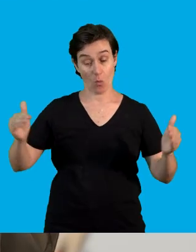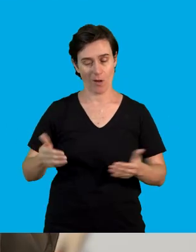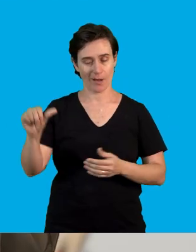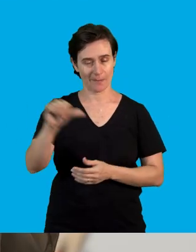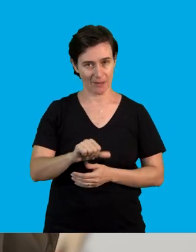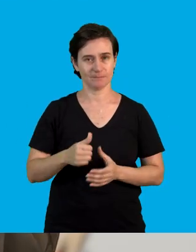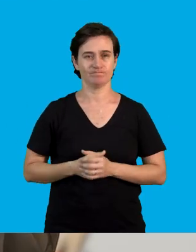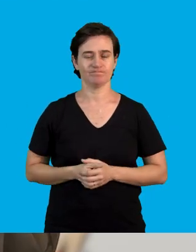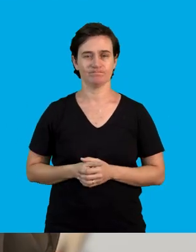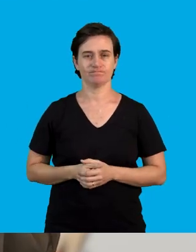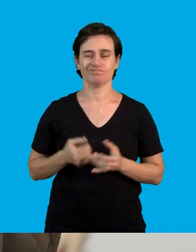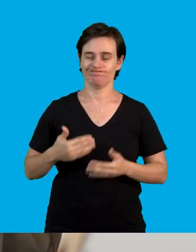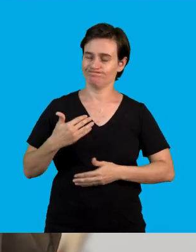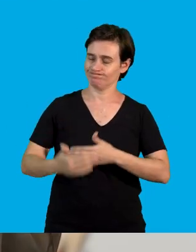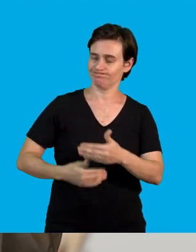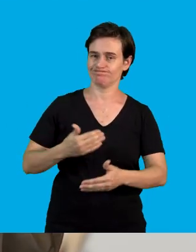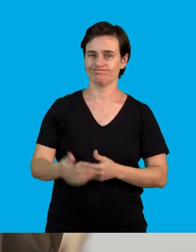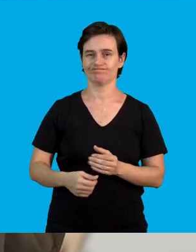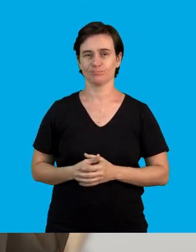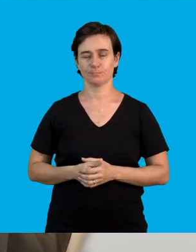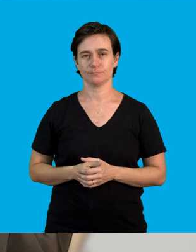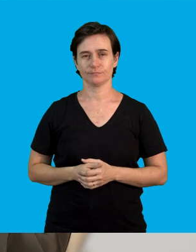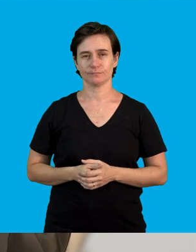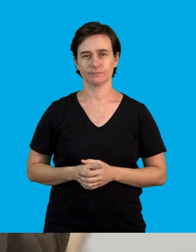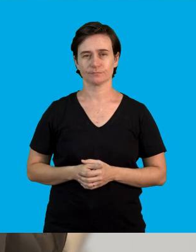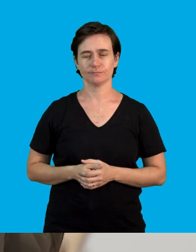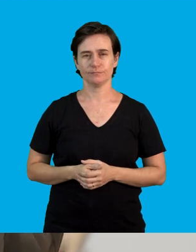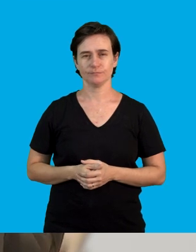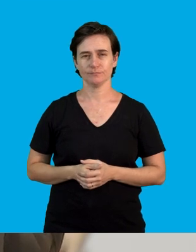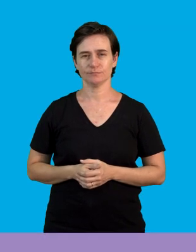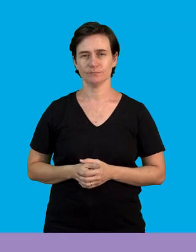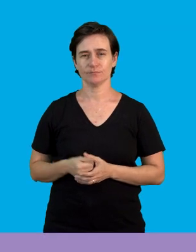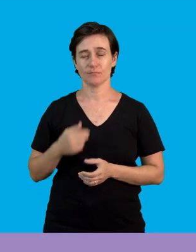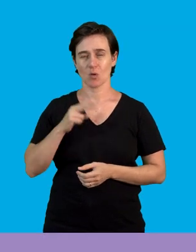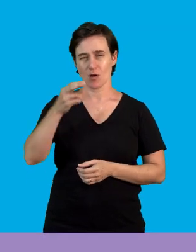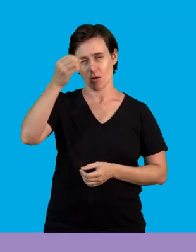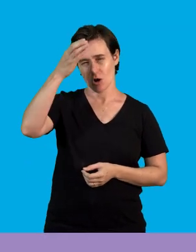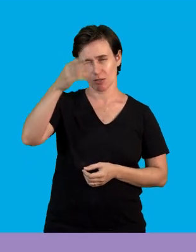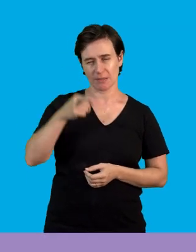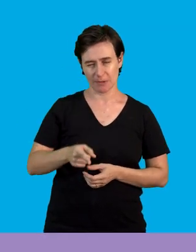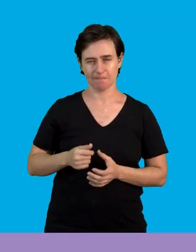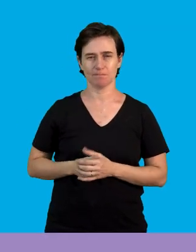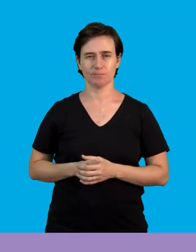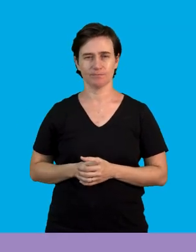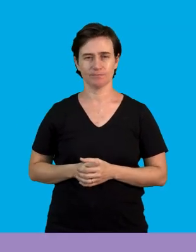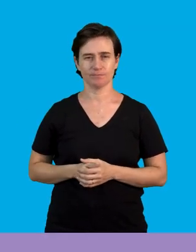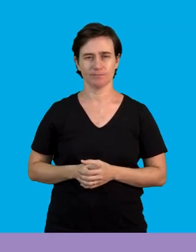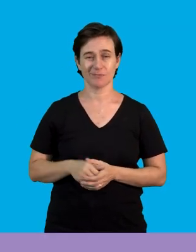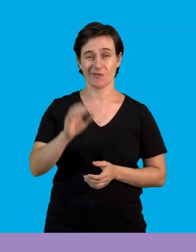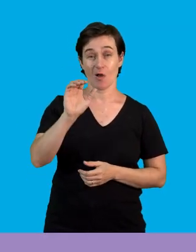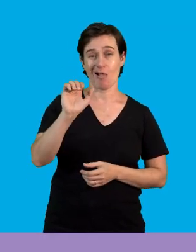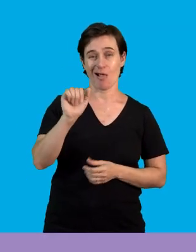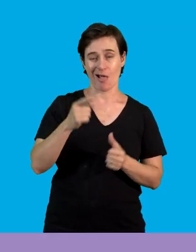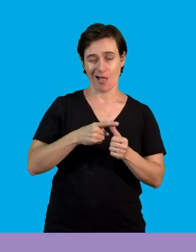Welcome back. Now let's continue. Let's look again at our concept map on